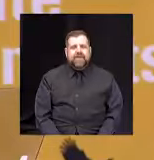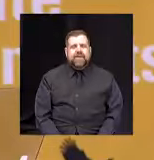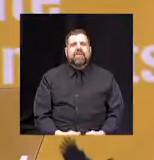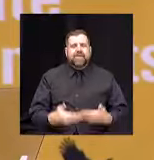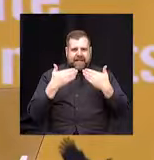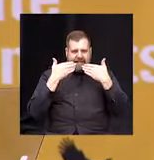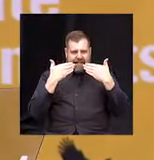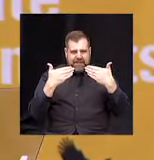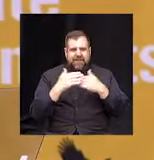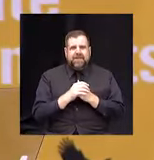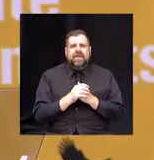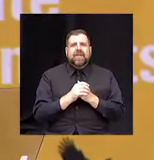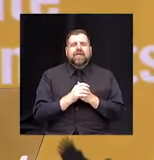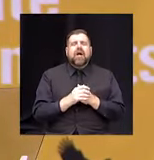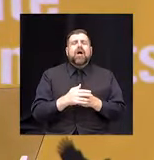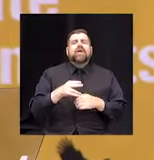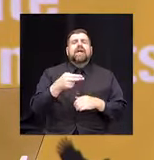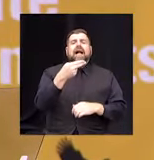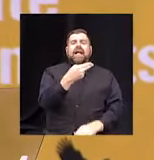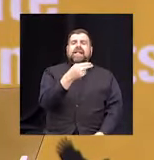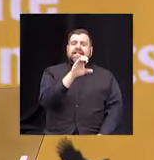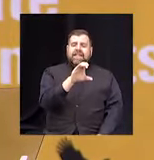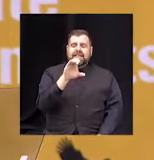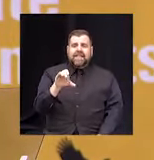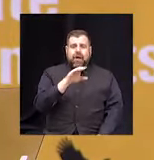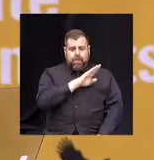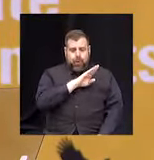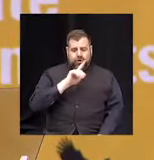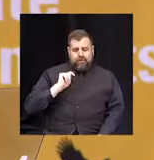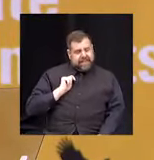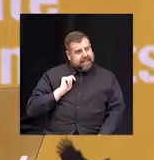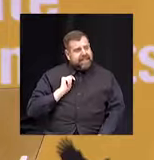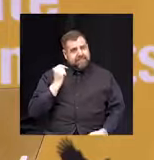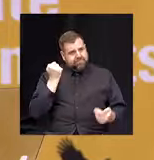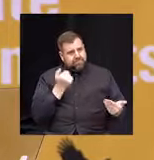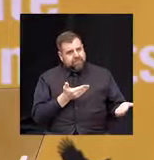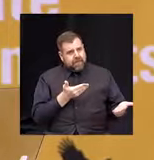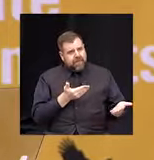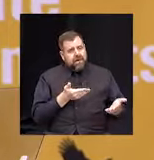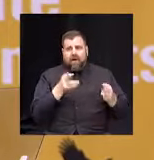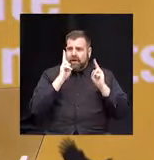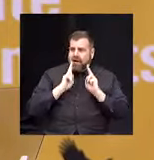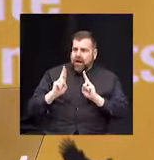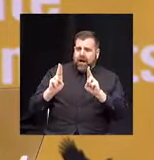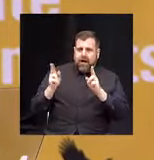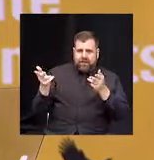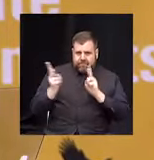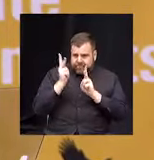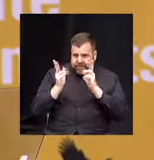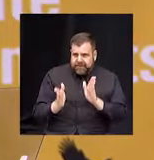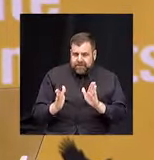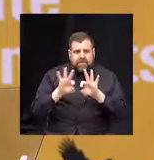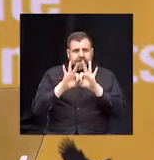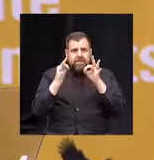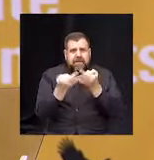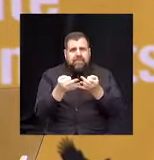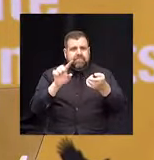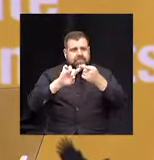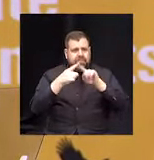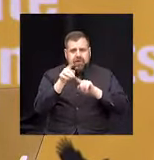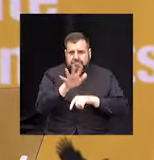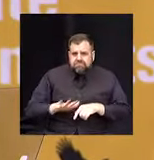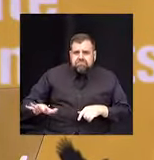Thank you. Houston Community College Board of Trustees, honored guests, family, and